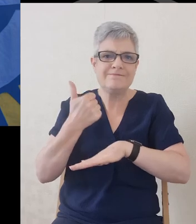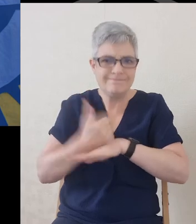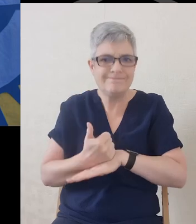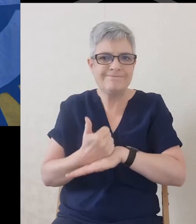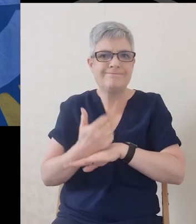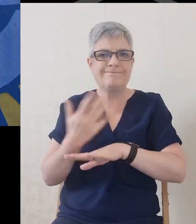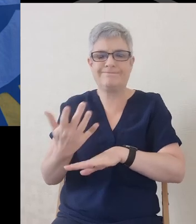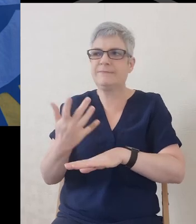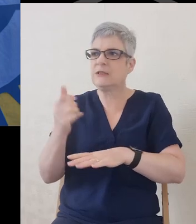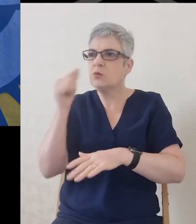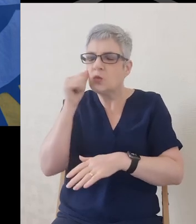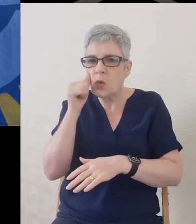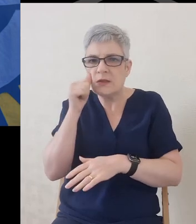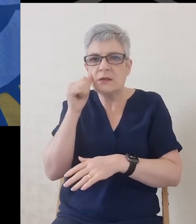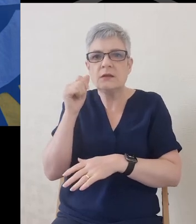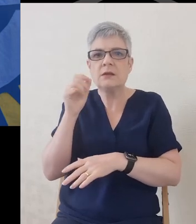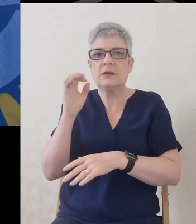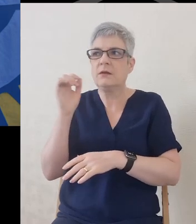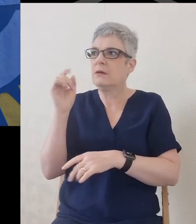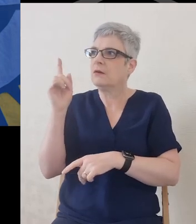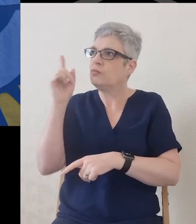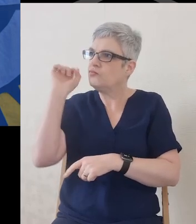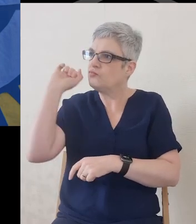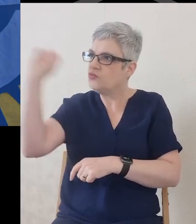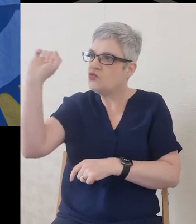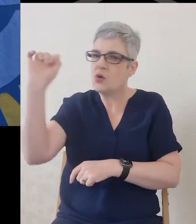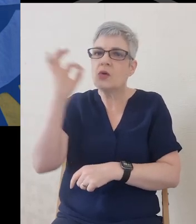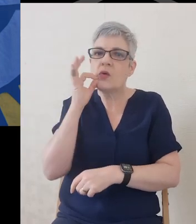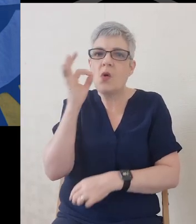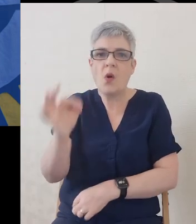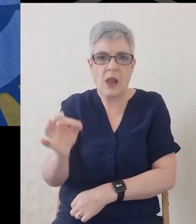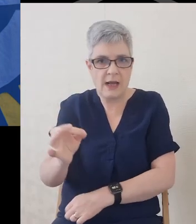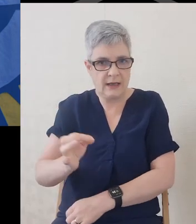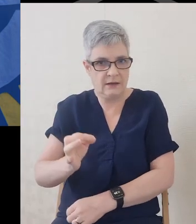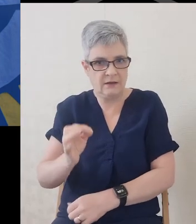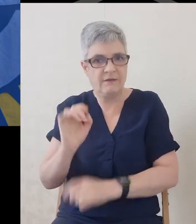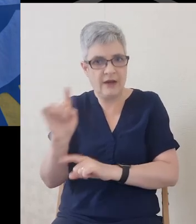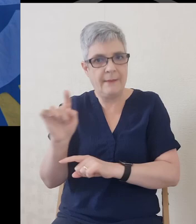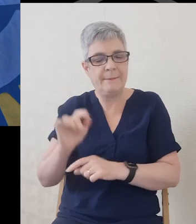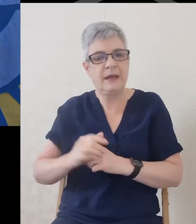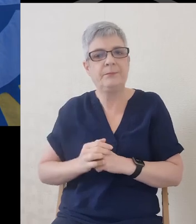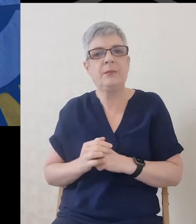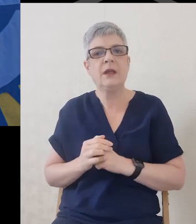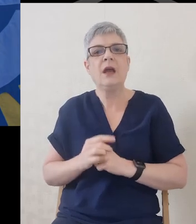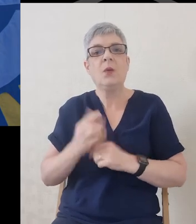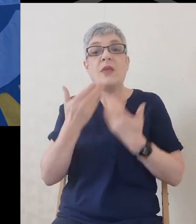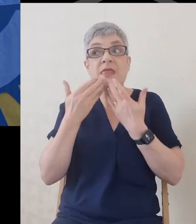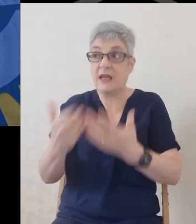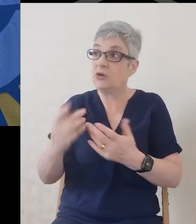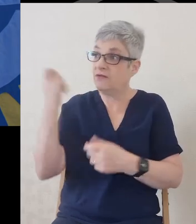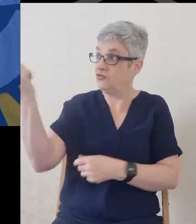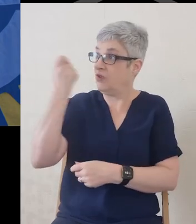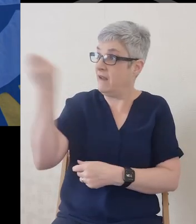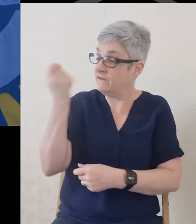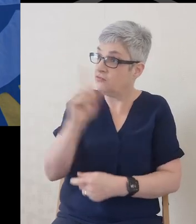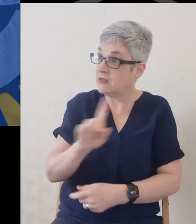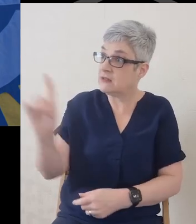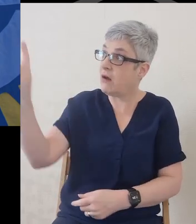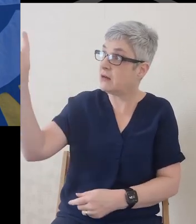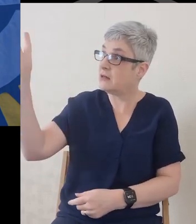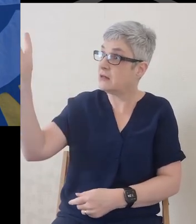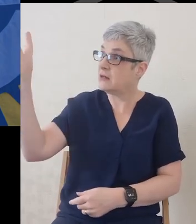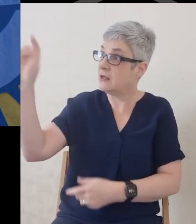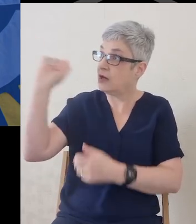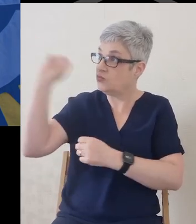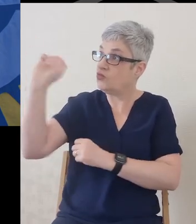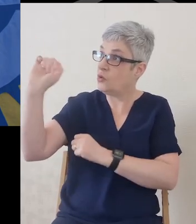the calling that you had given him. And we thank you for that triumphant return that he would have had into your